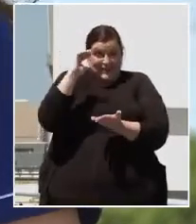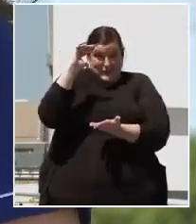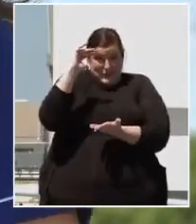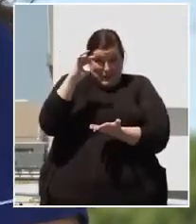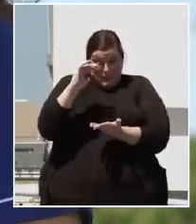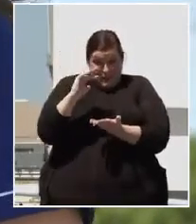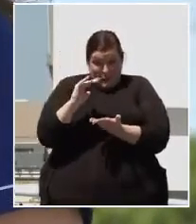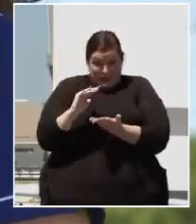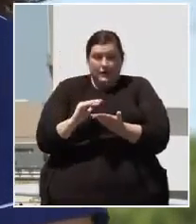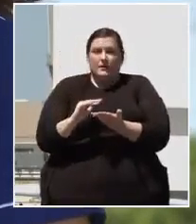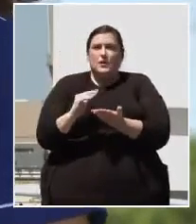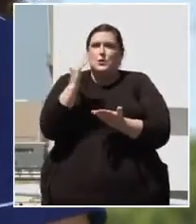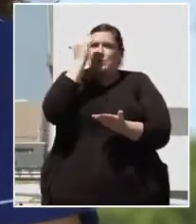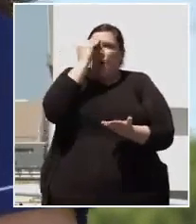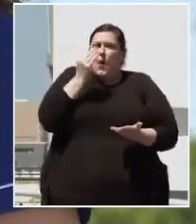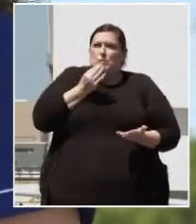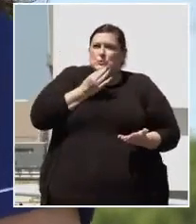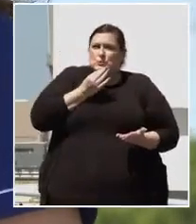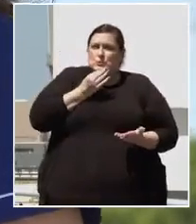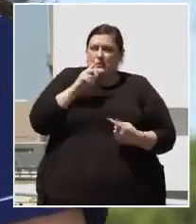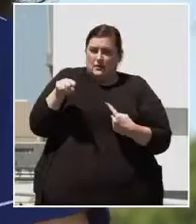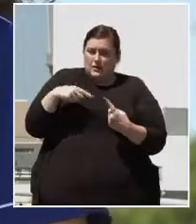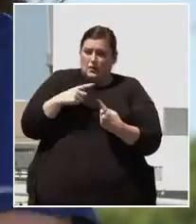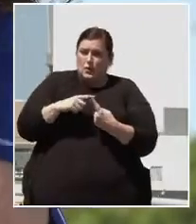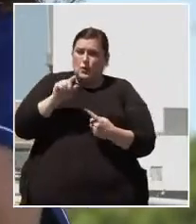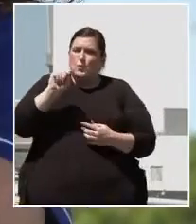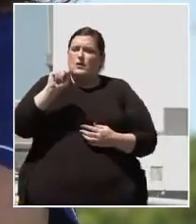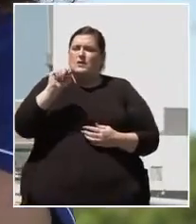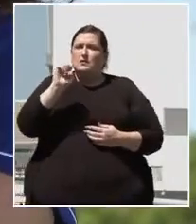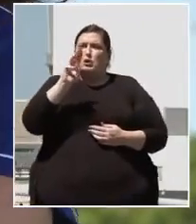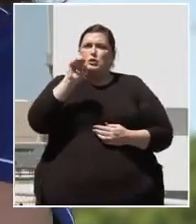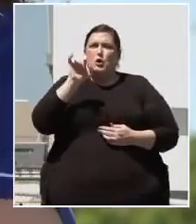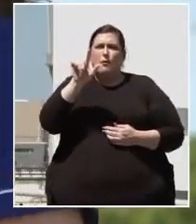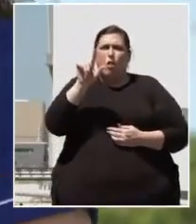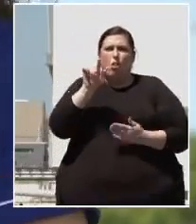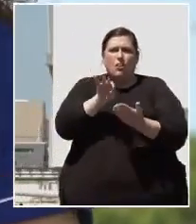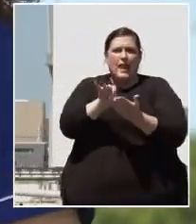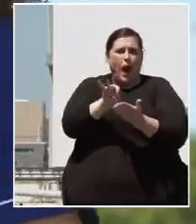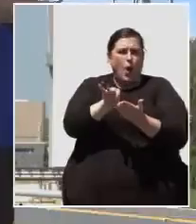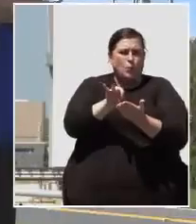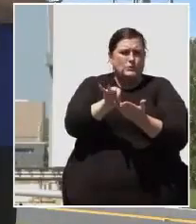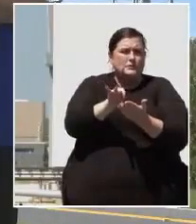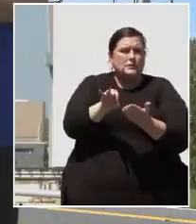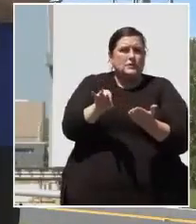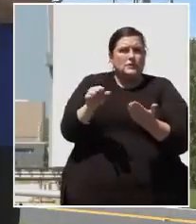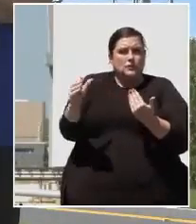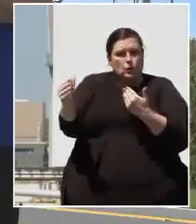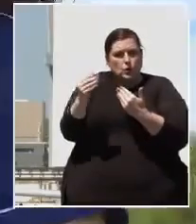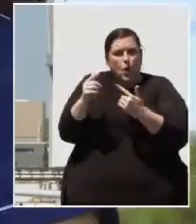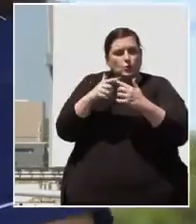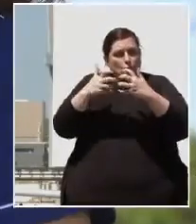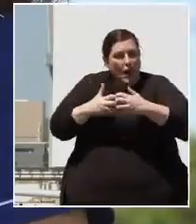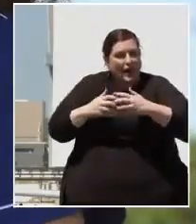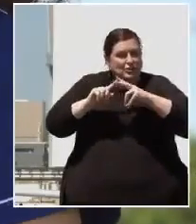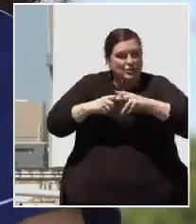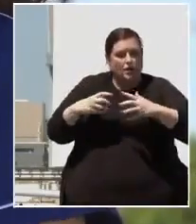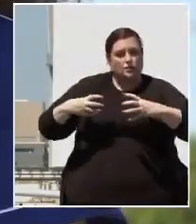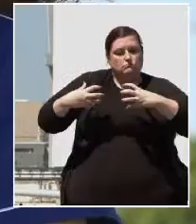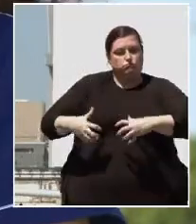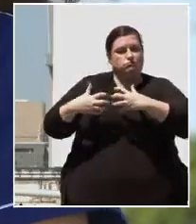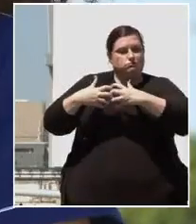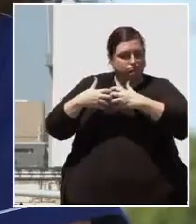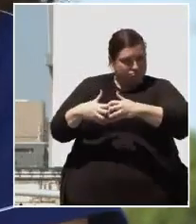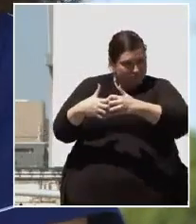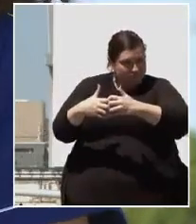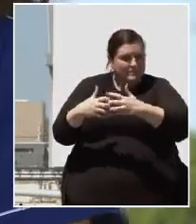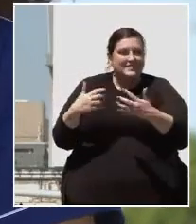that you know we are potentially once we get into terminal count you know very close to engine start and uh and so